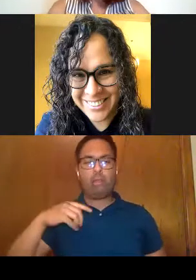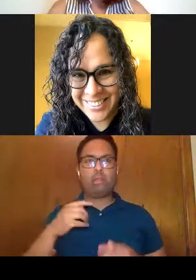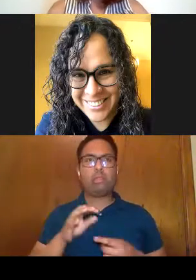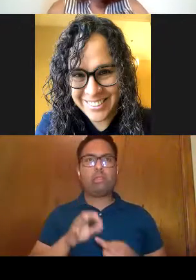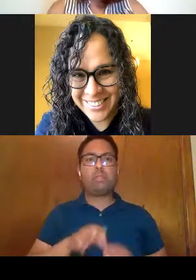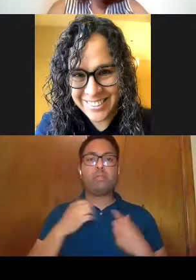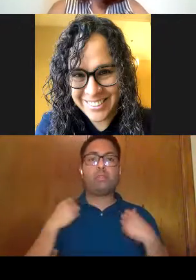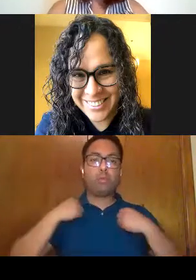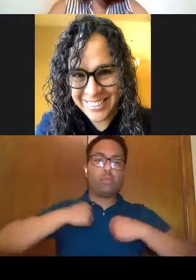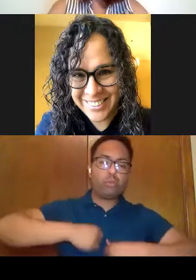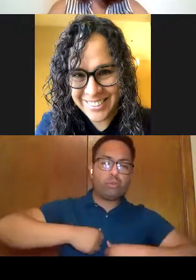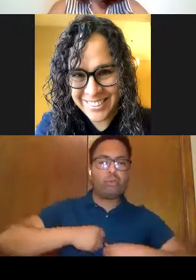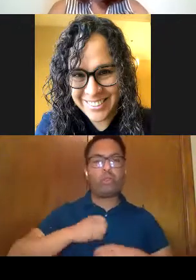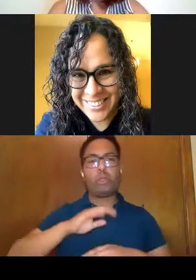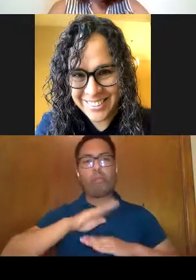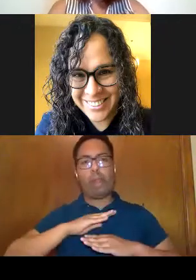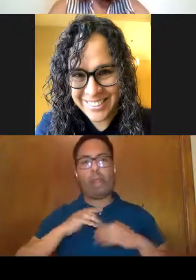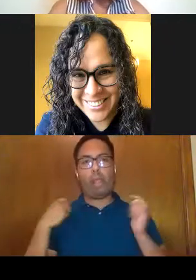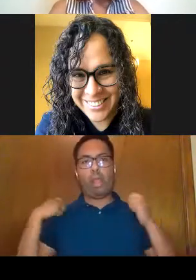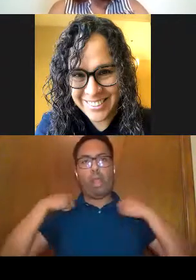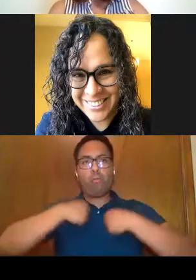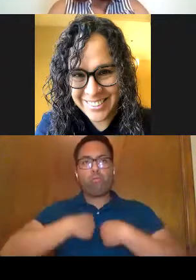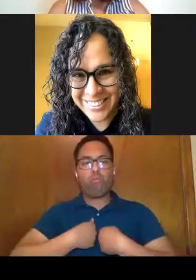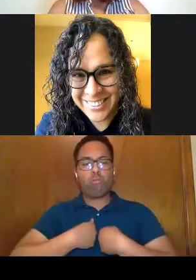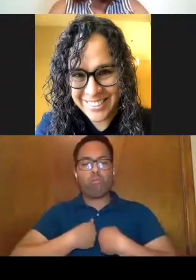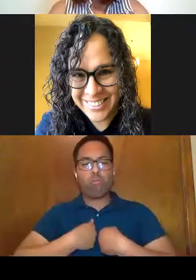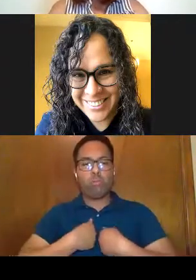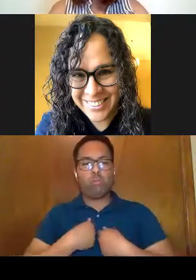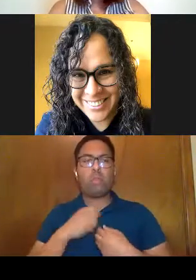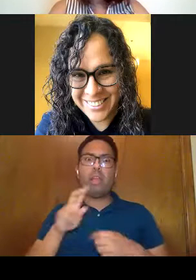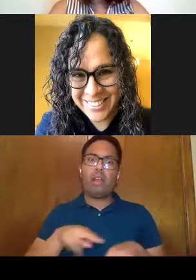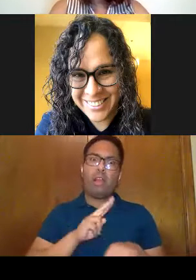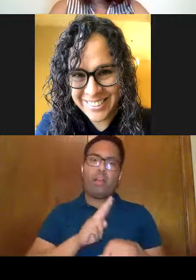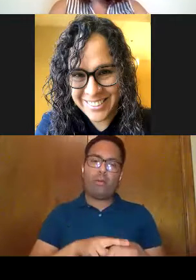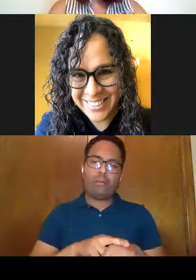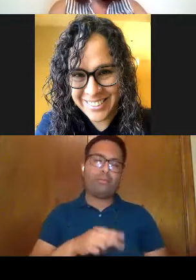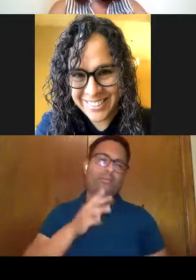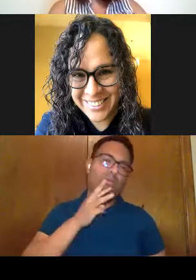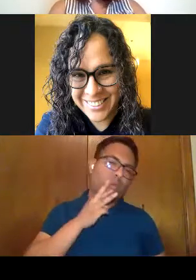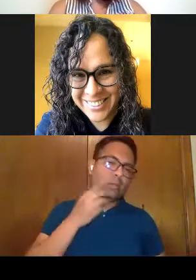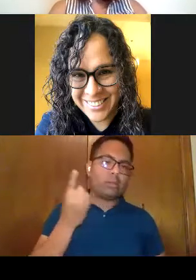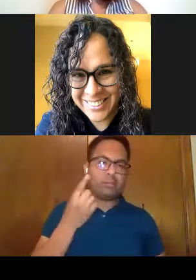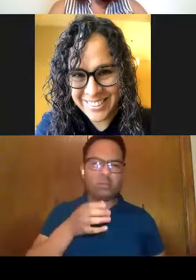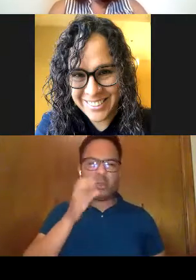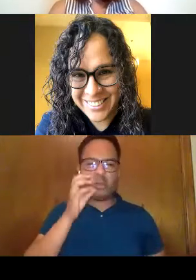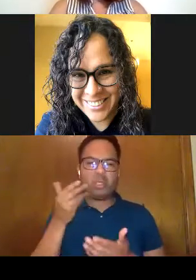that they like on them? And of course, have water or drink nearby.